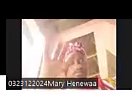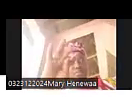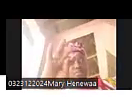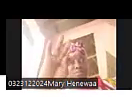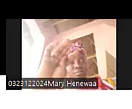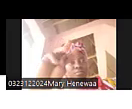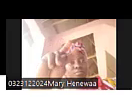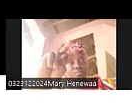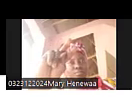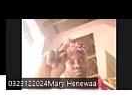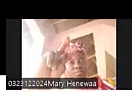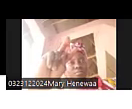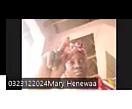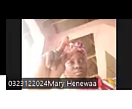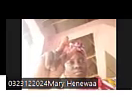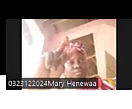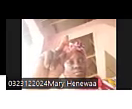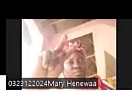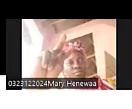K.